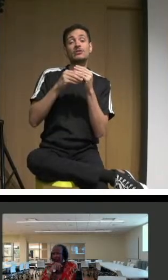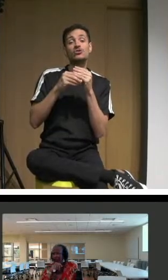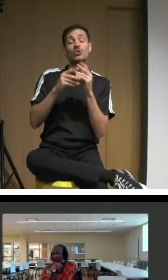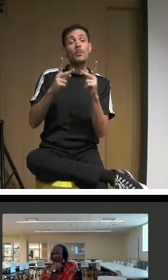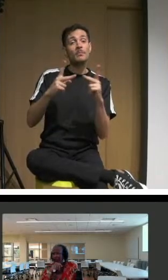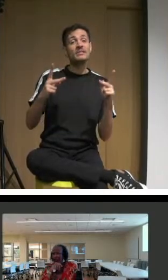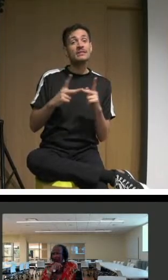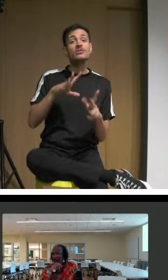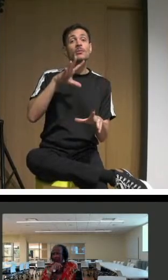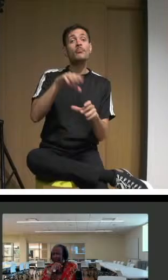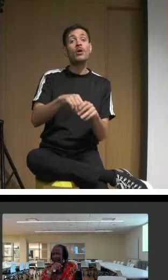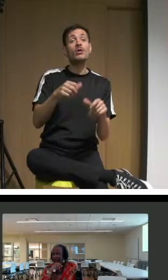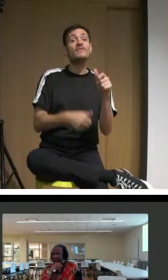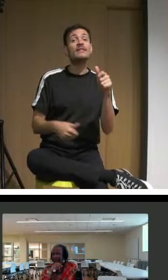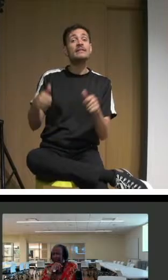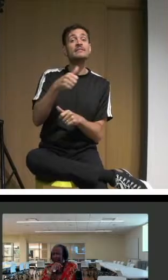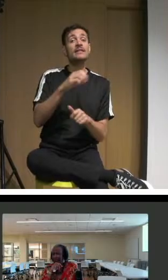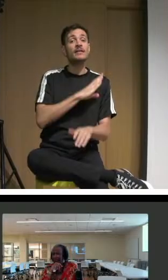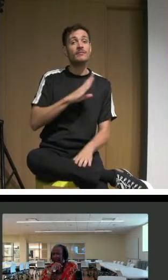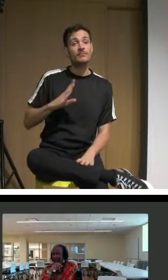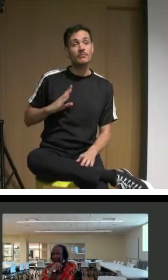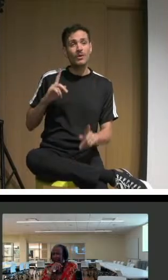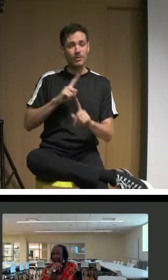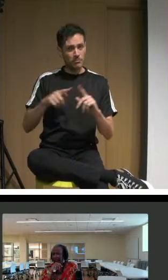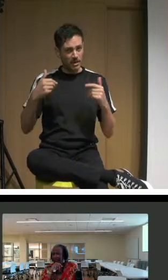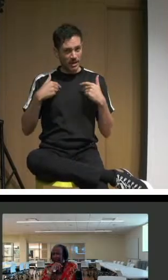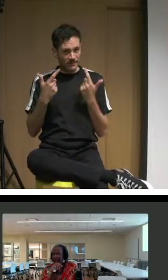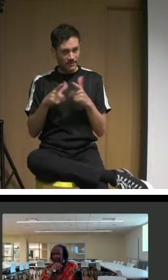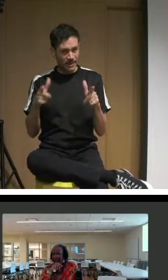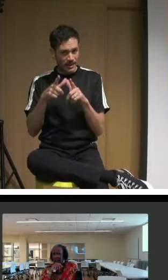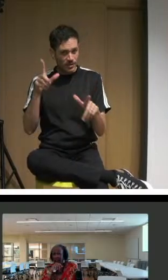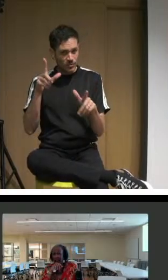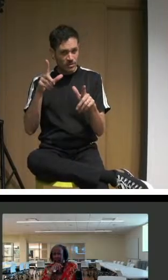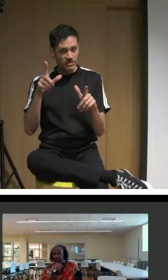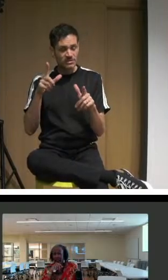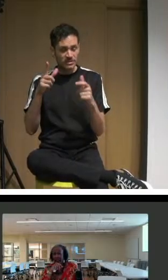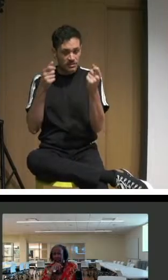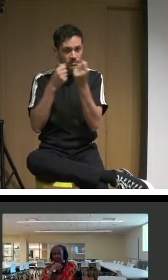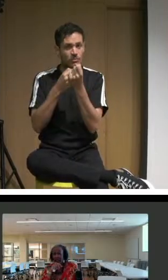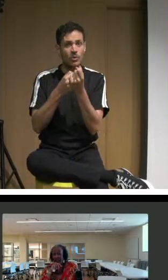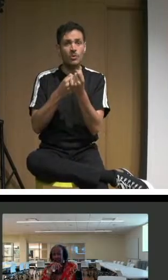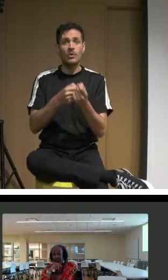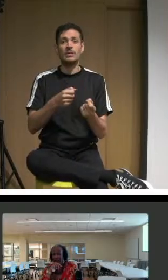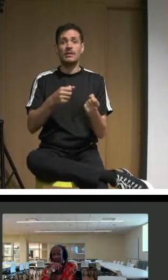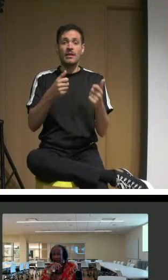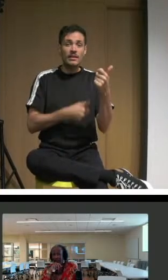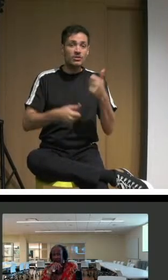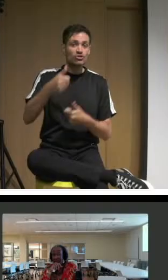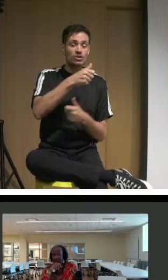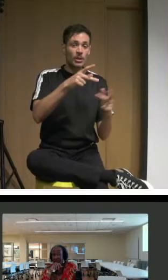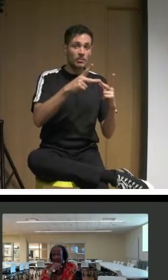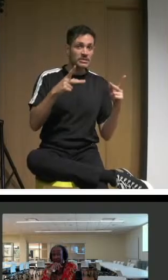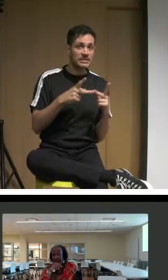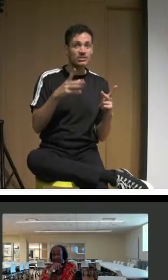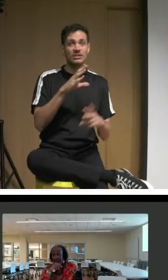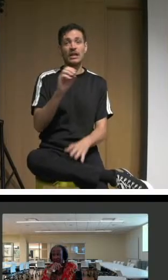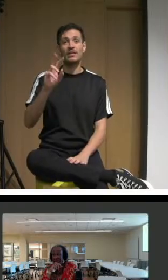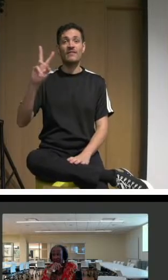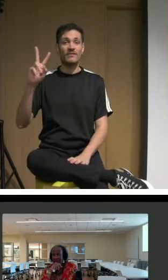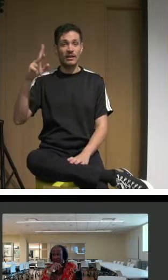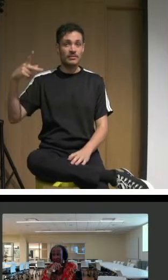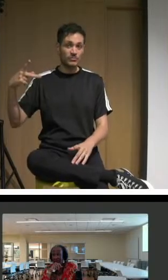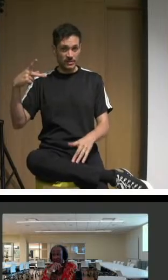executive board, but is there language that actually supports the idea that the chair position and the vice chair position do not also require votes under those